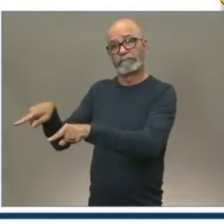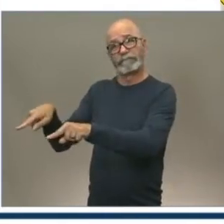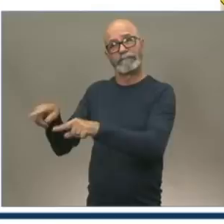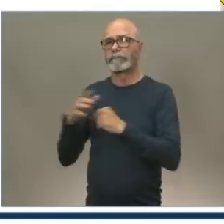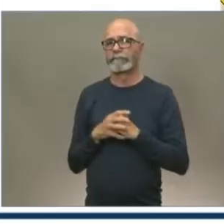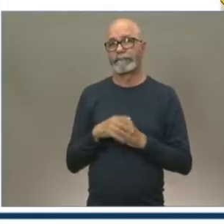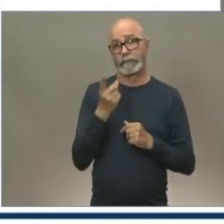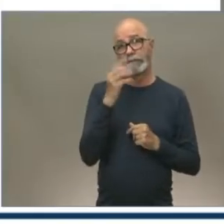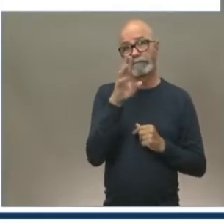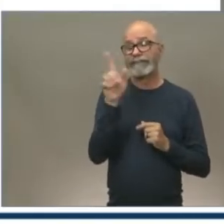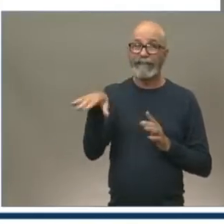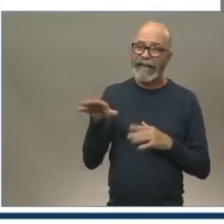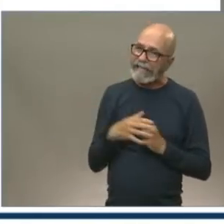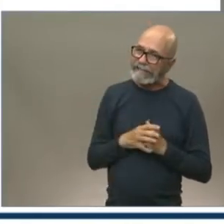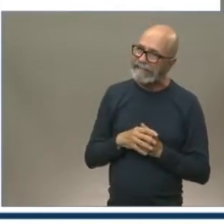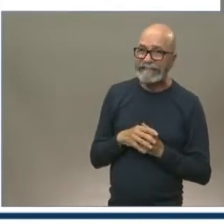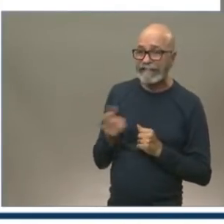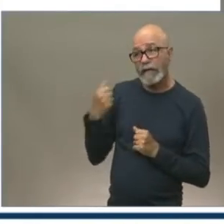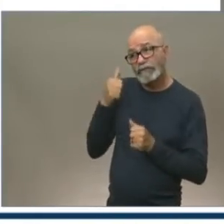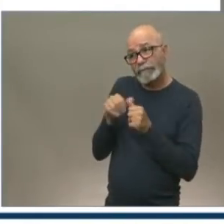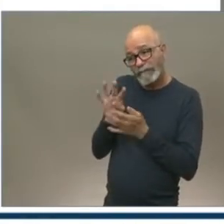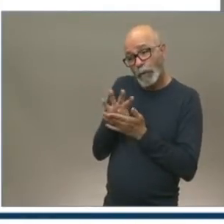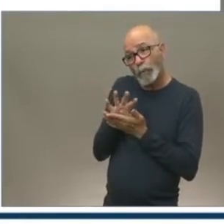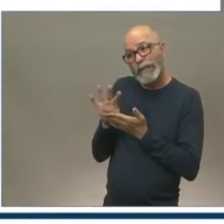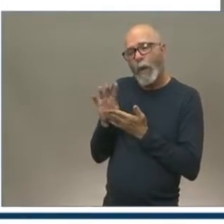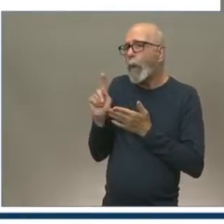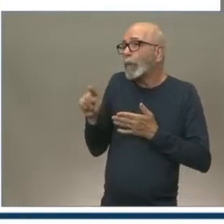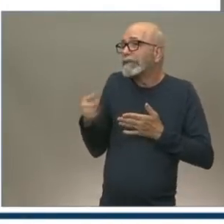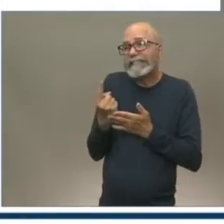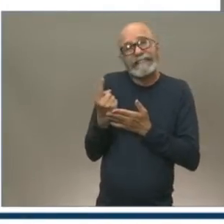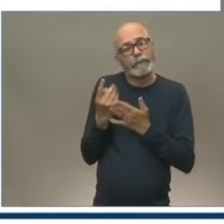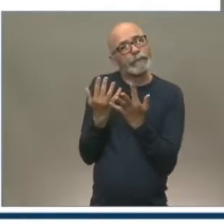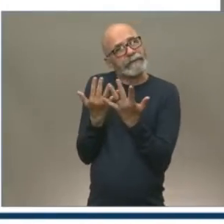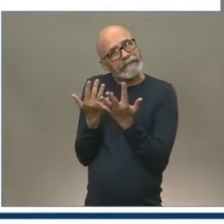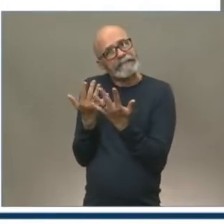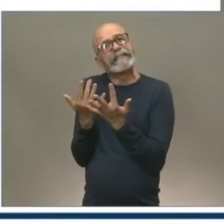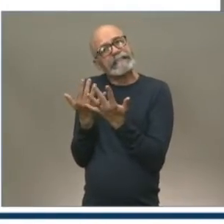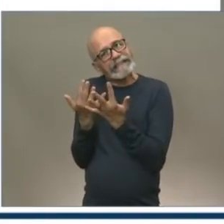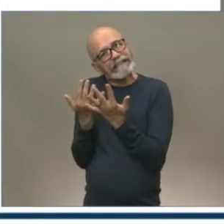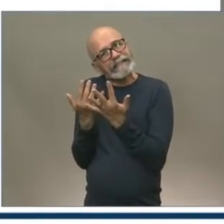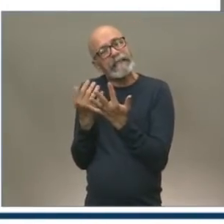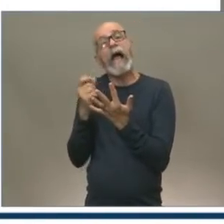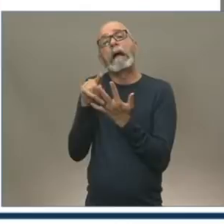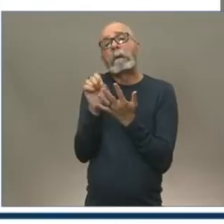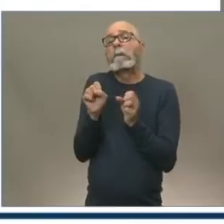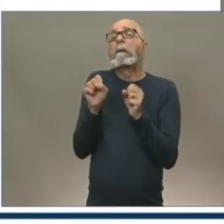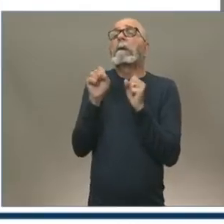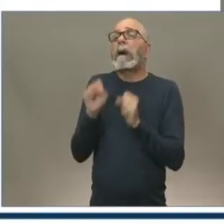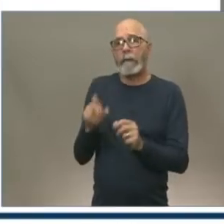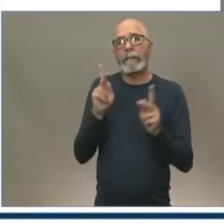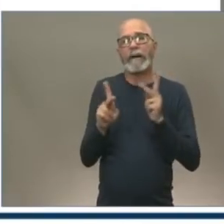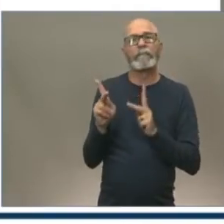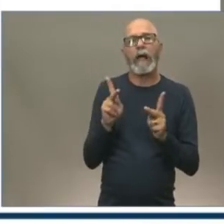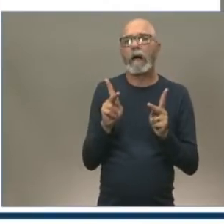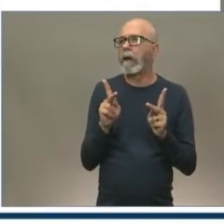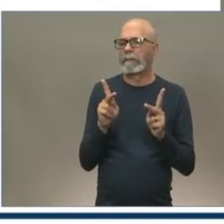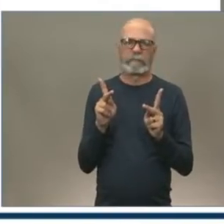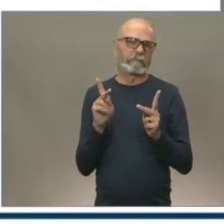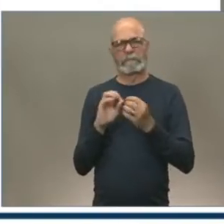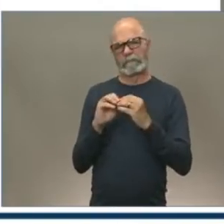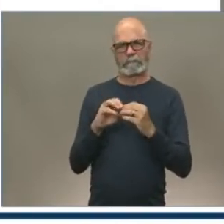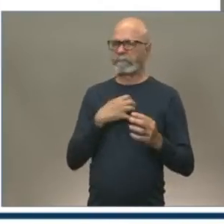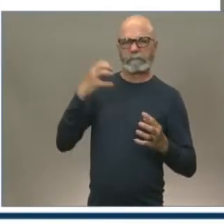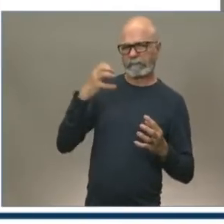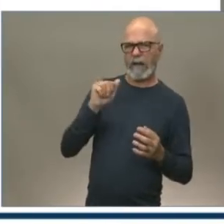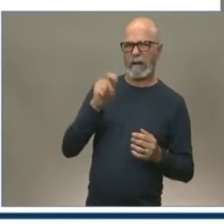have to work out some of the details. All of the things we put in place, there is the capacity for people almost to make an appeal. But in general, that